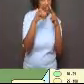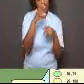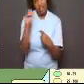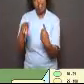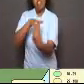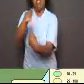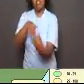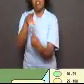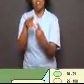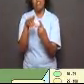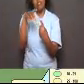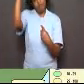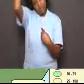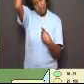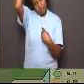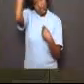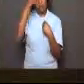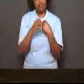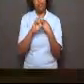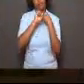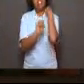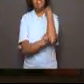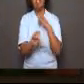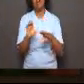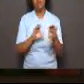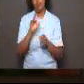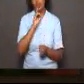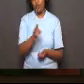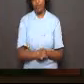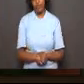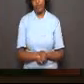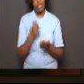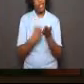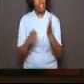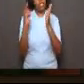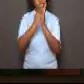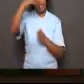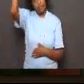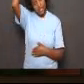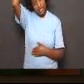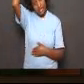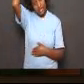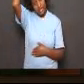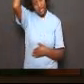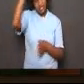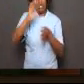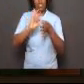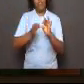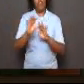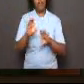and regional governments are based. These constitutions define